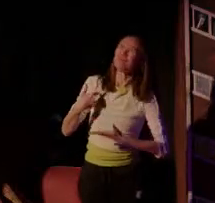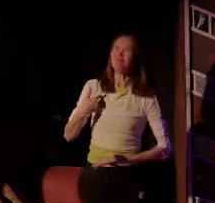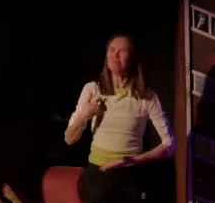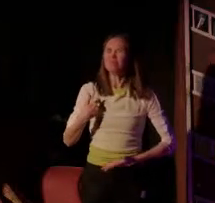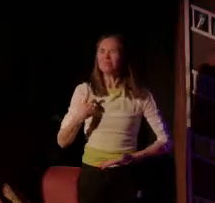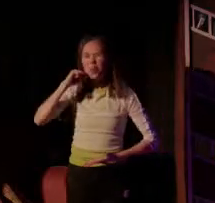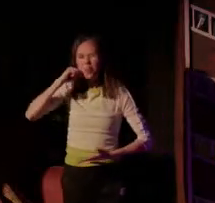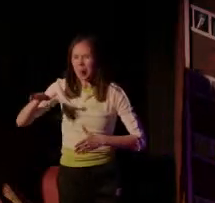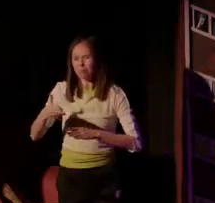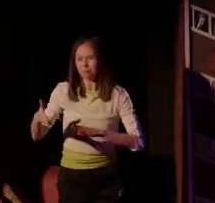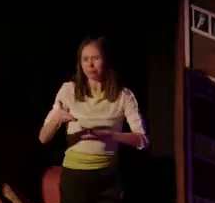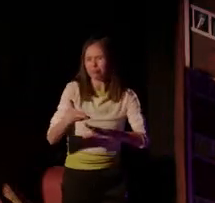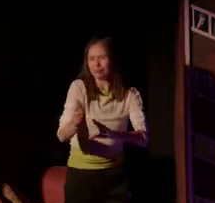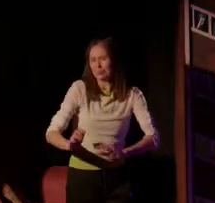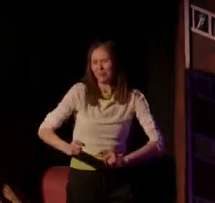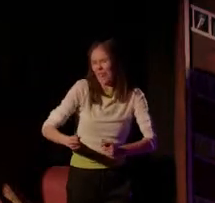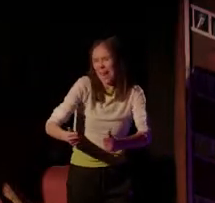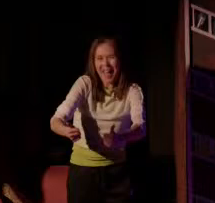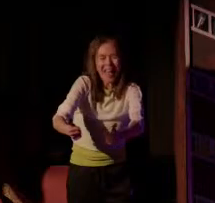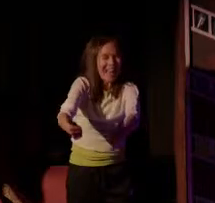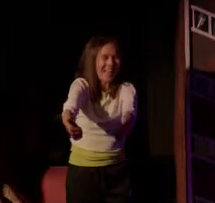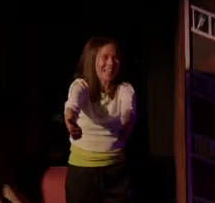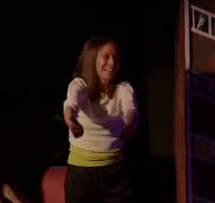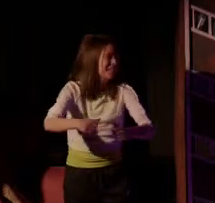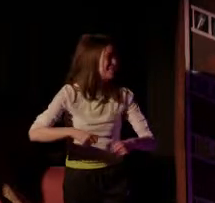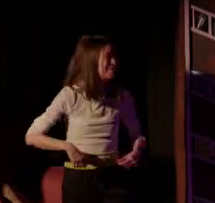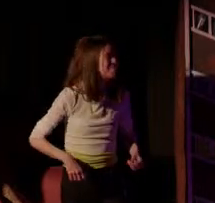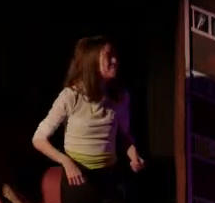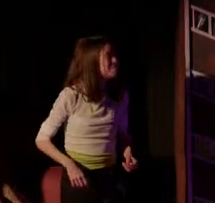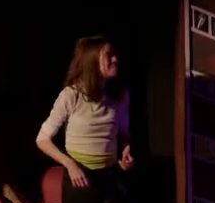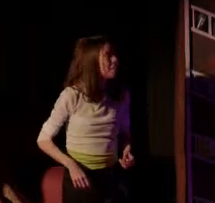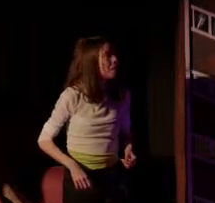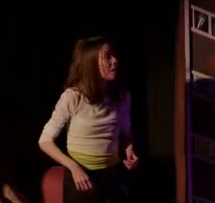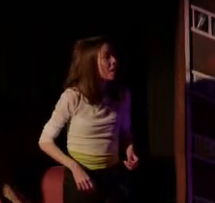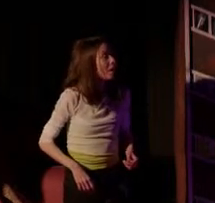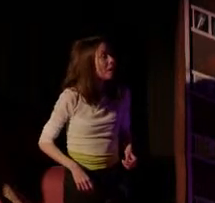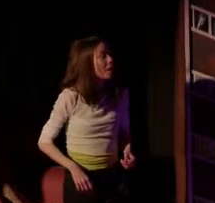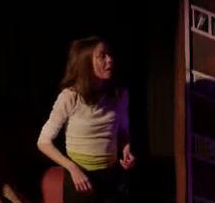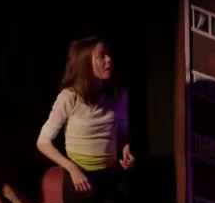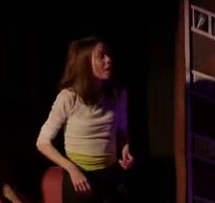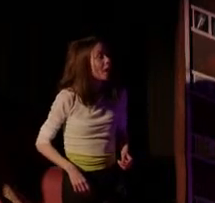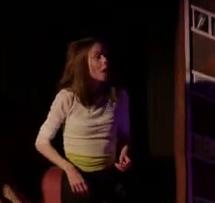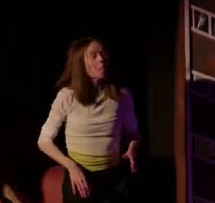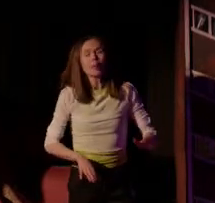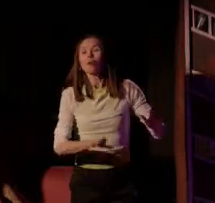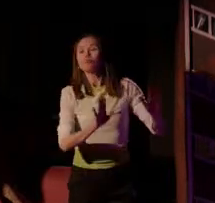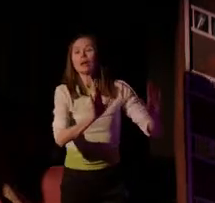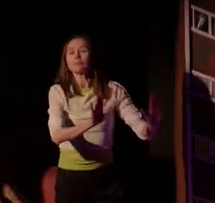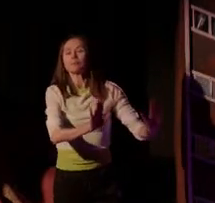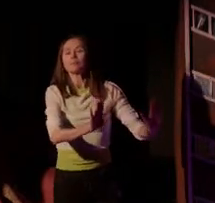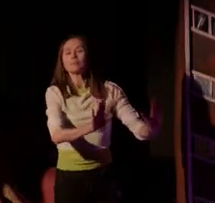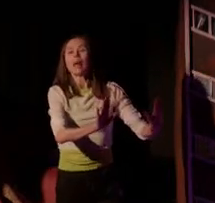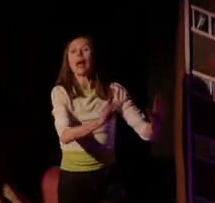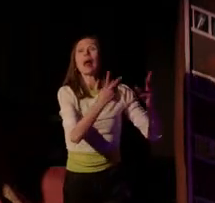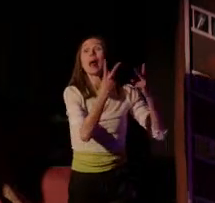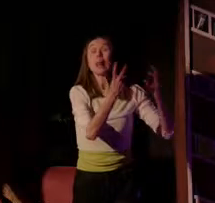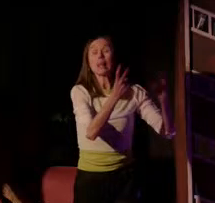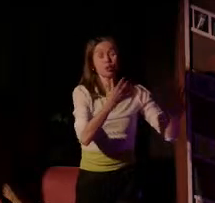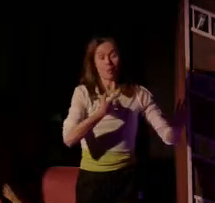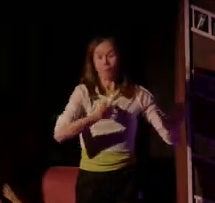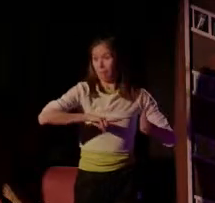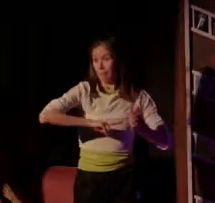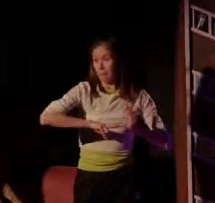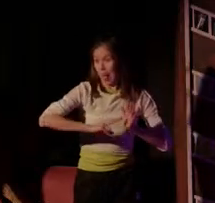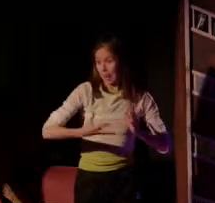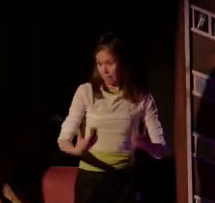of chance and pawns of every wind that blows. Listen to me. This is my